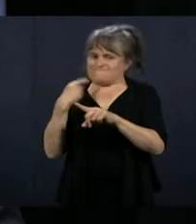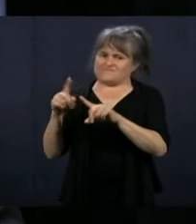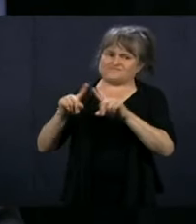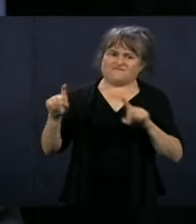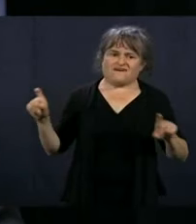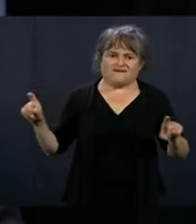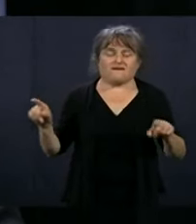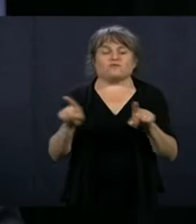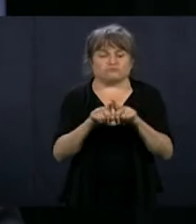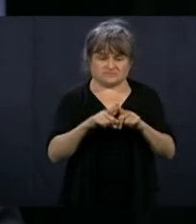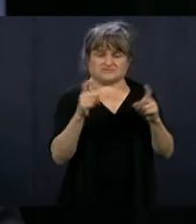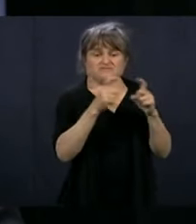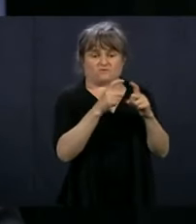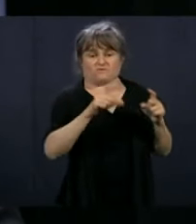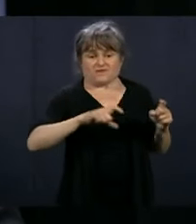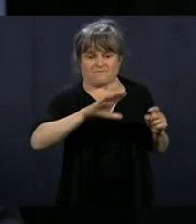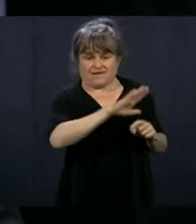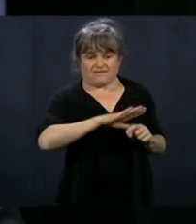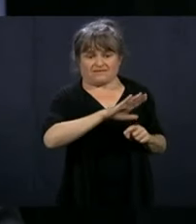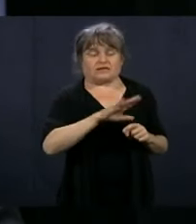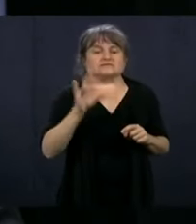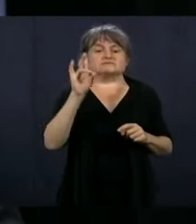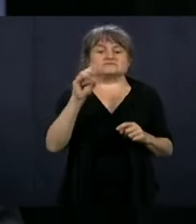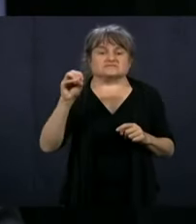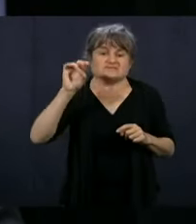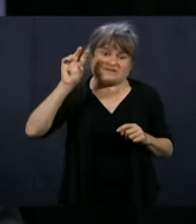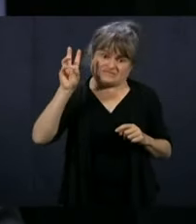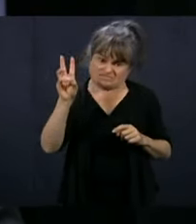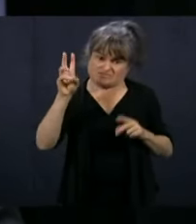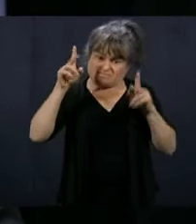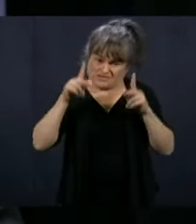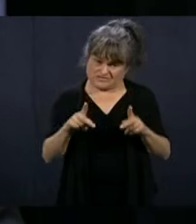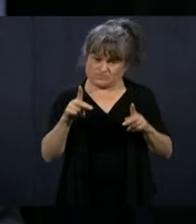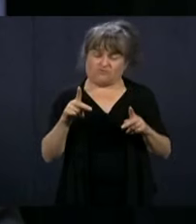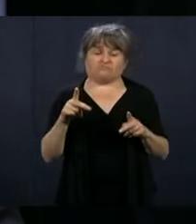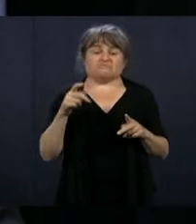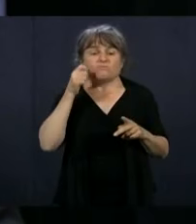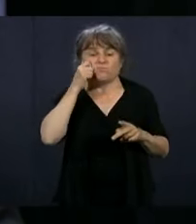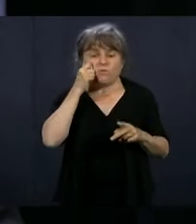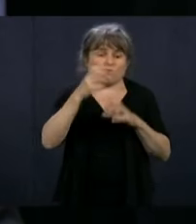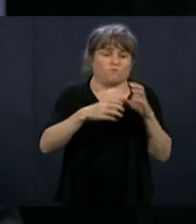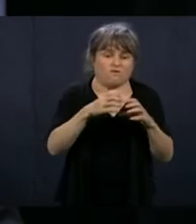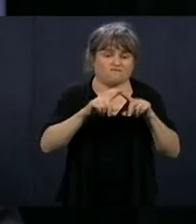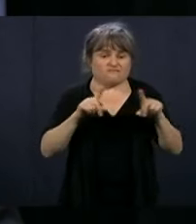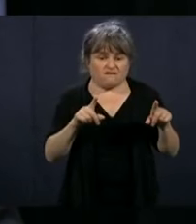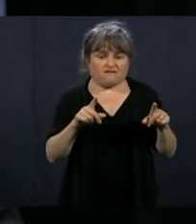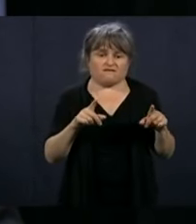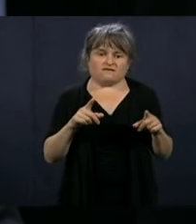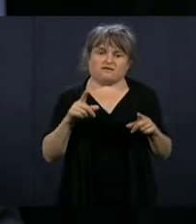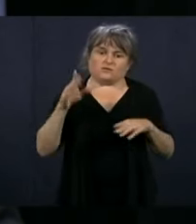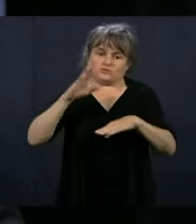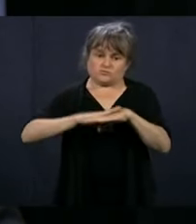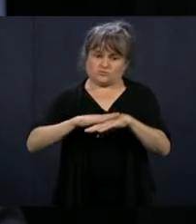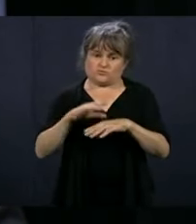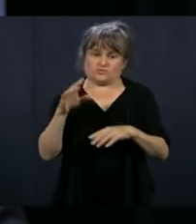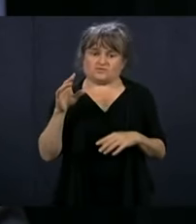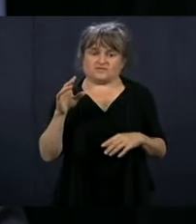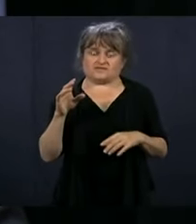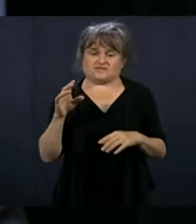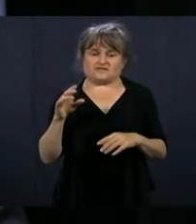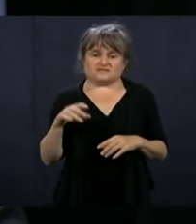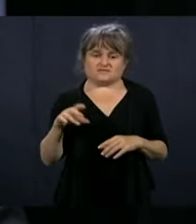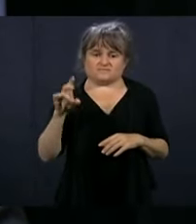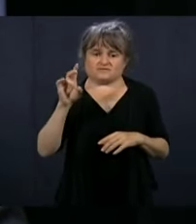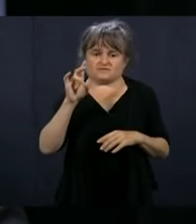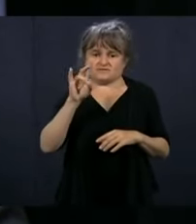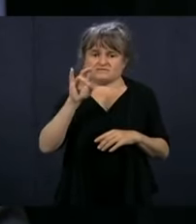There's also, for example, in Hydro-Quebec, only 706 people of color out of over 19,000 employees.